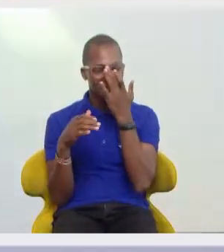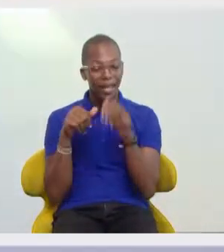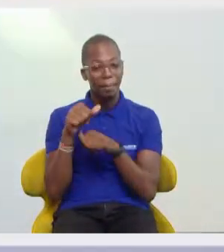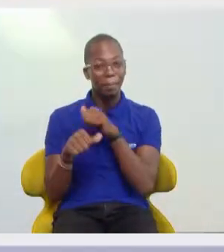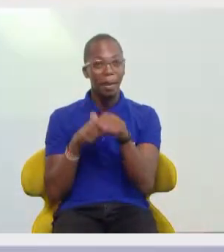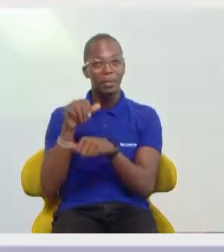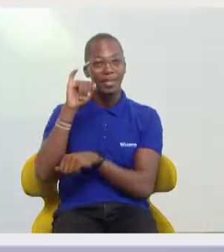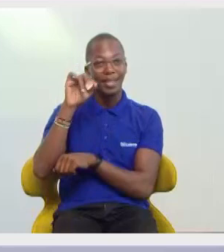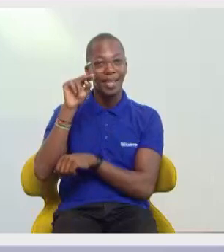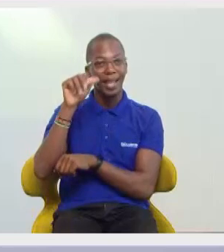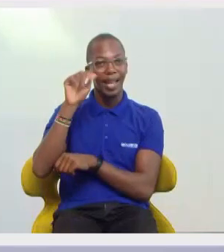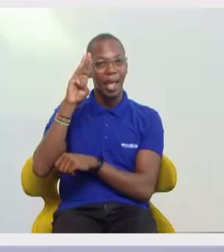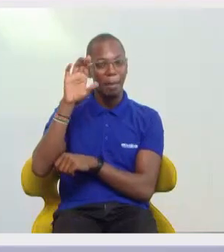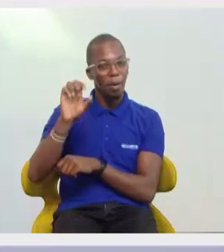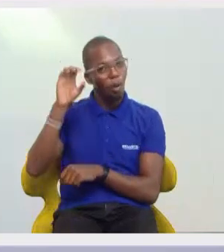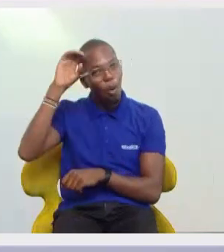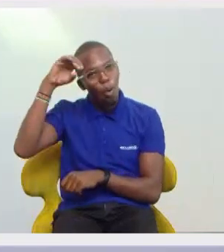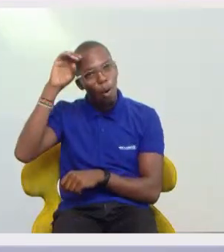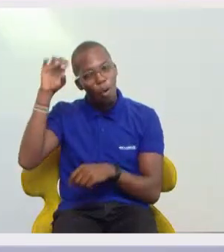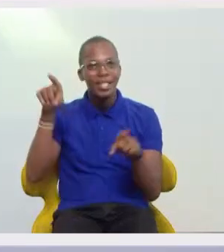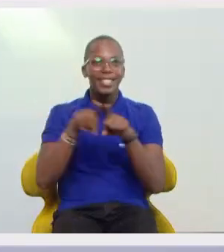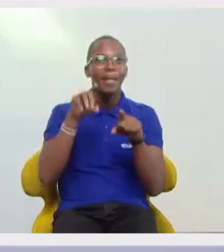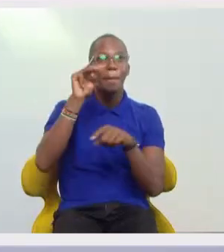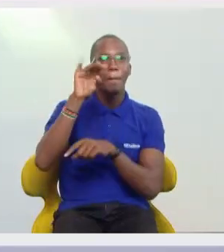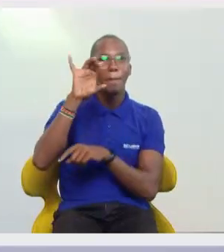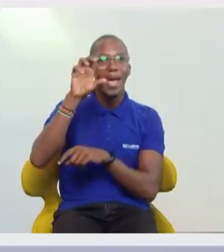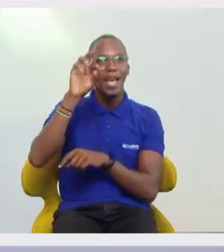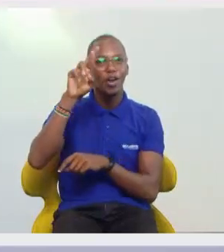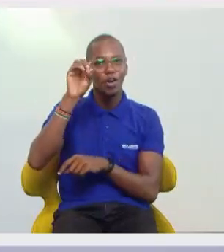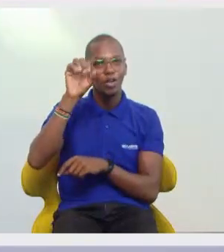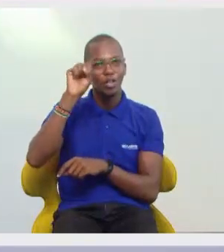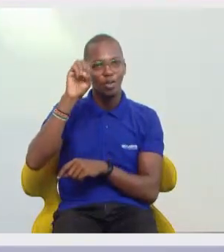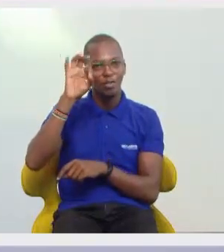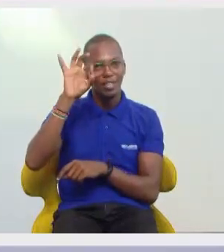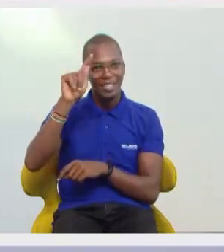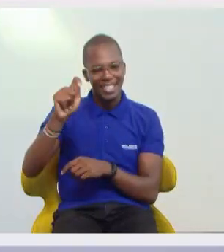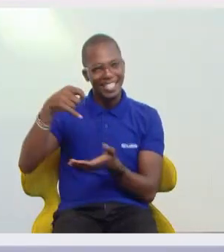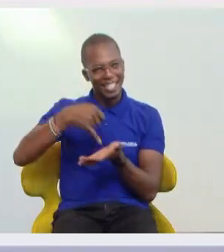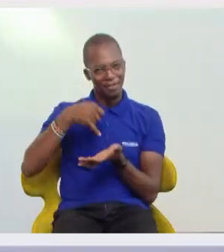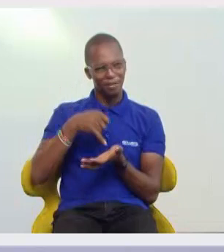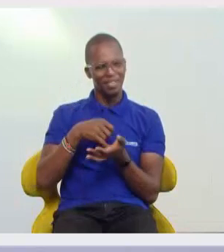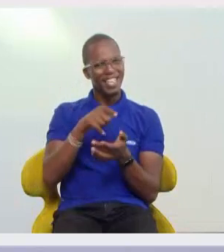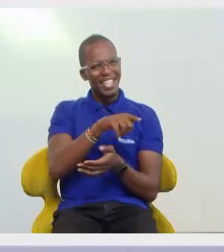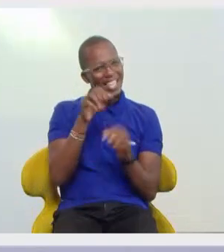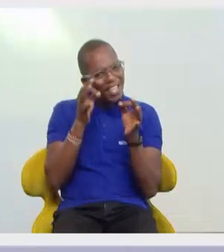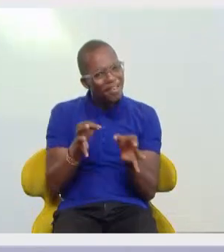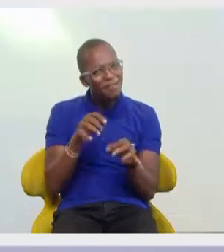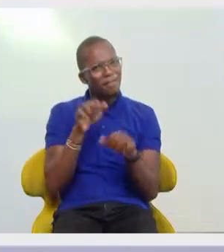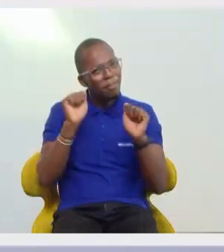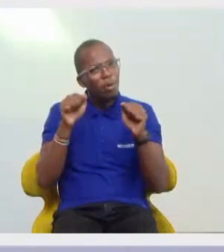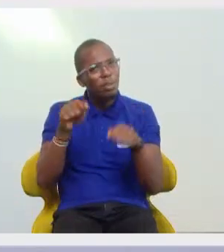inABLE, Google, and Microsoft as concerned, if you can make this